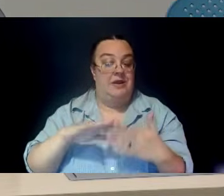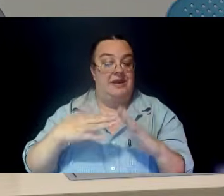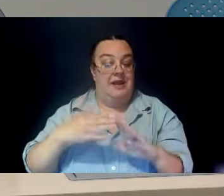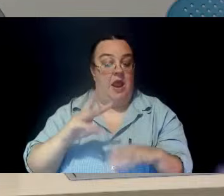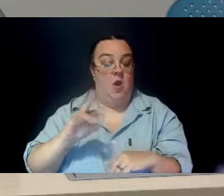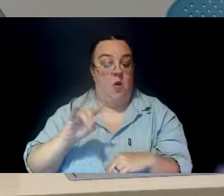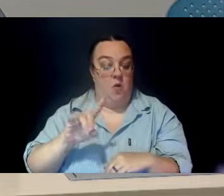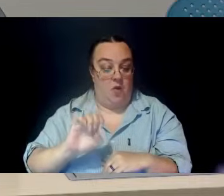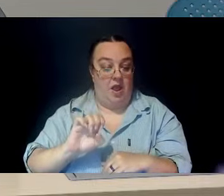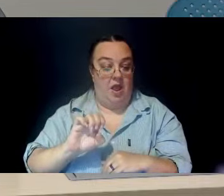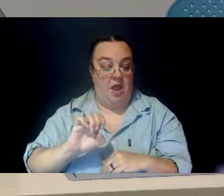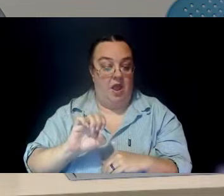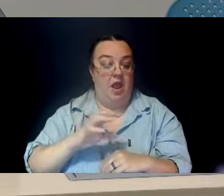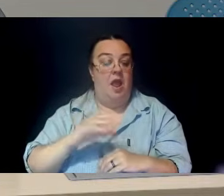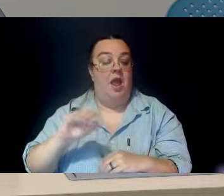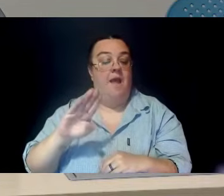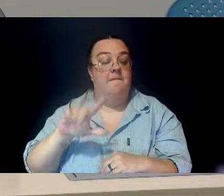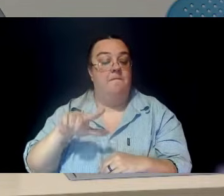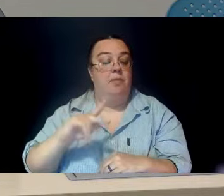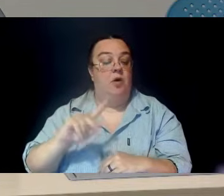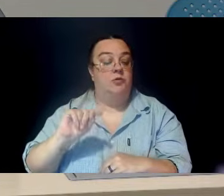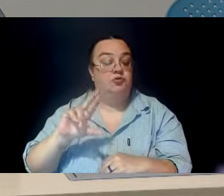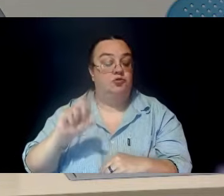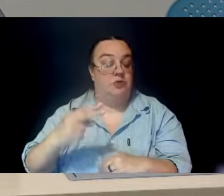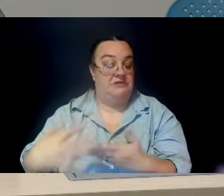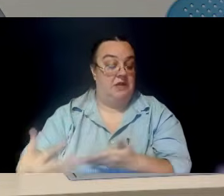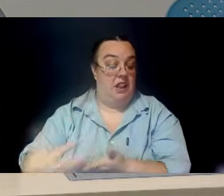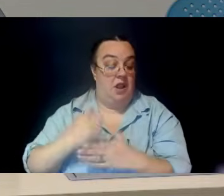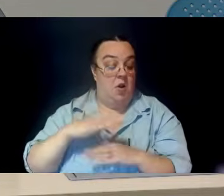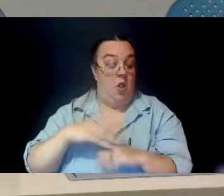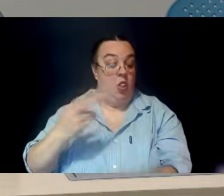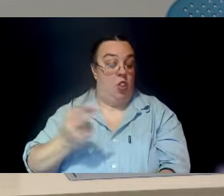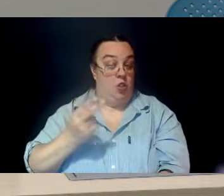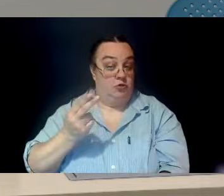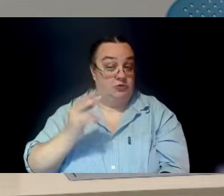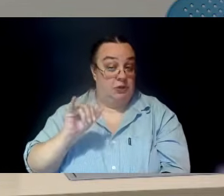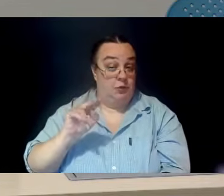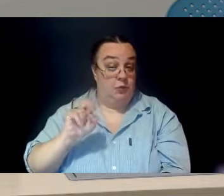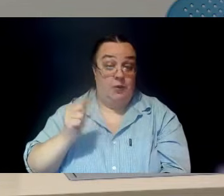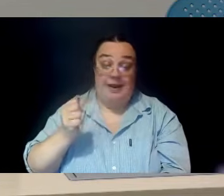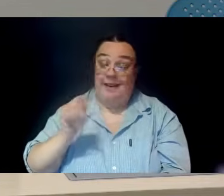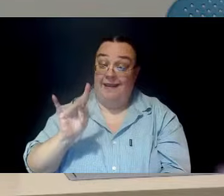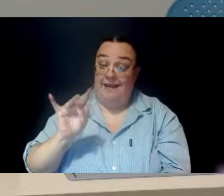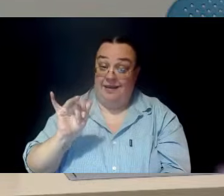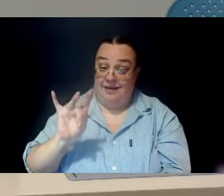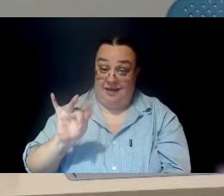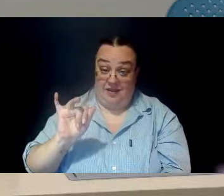trash collection on Thursday, June 18.